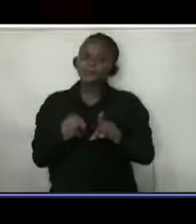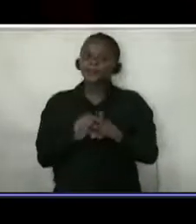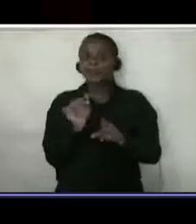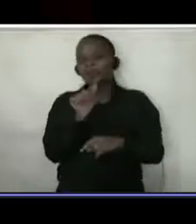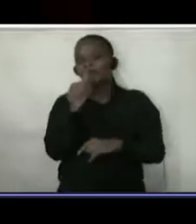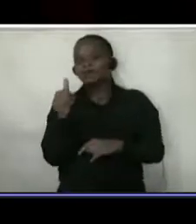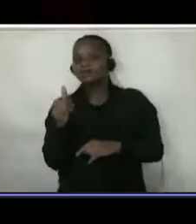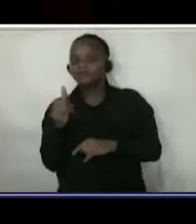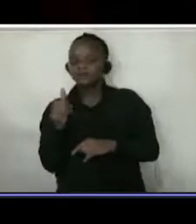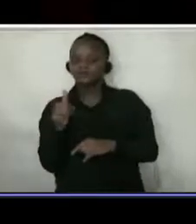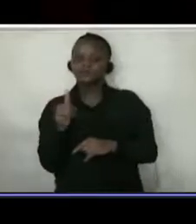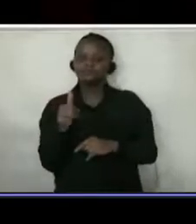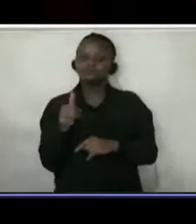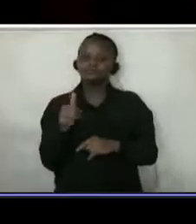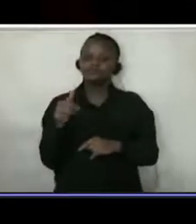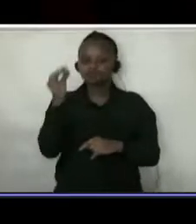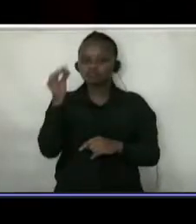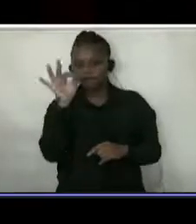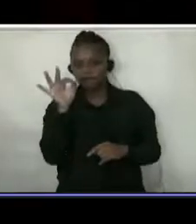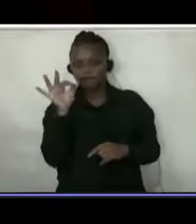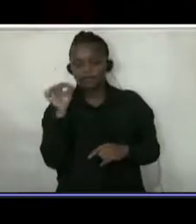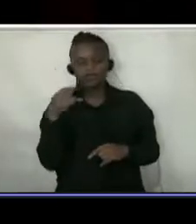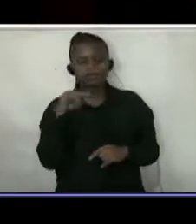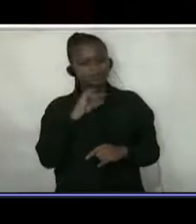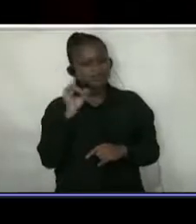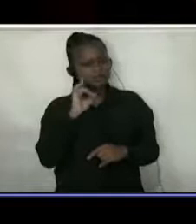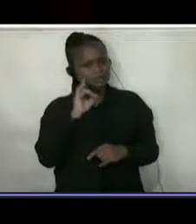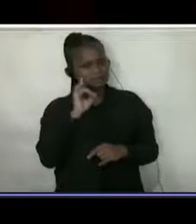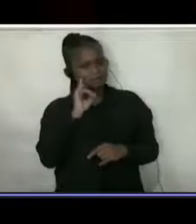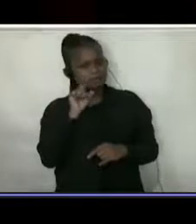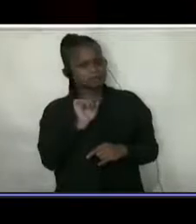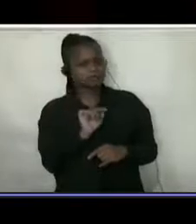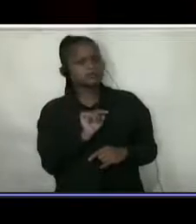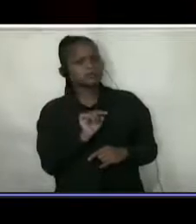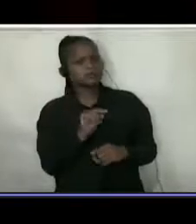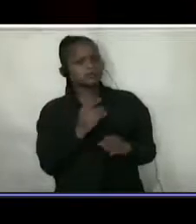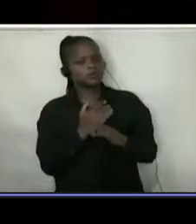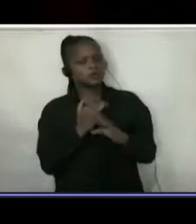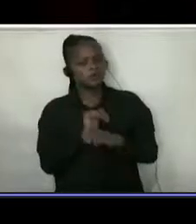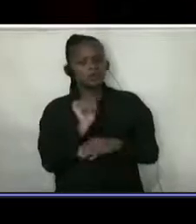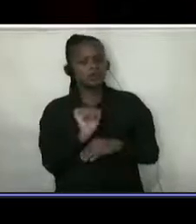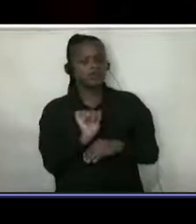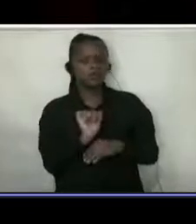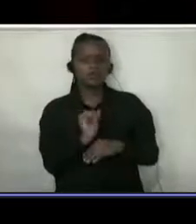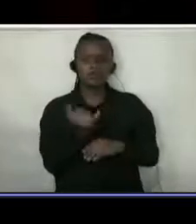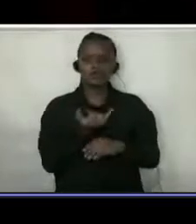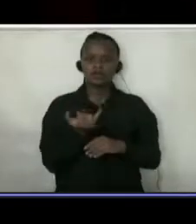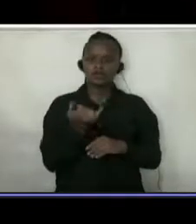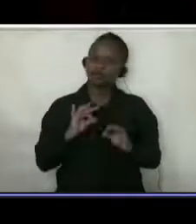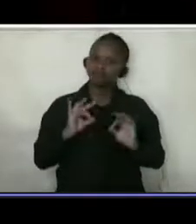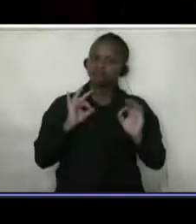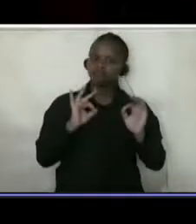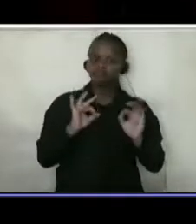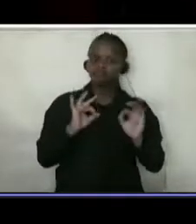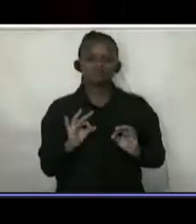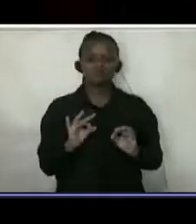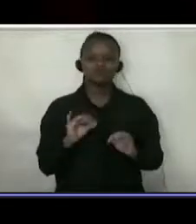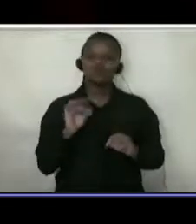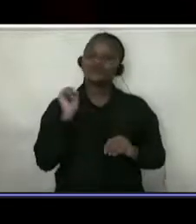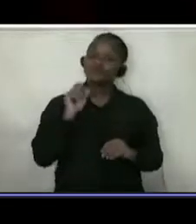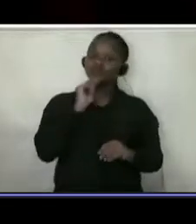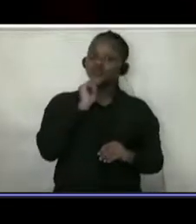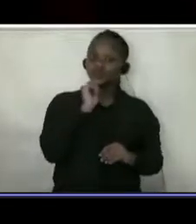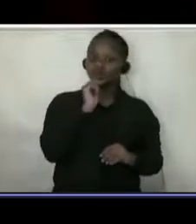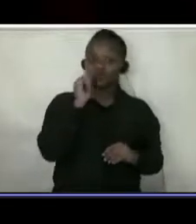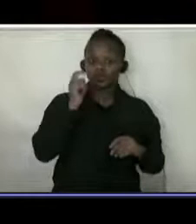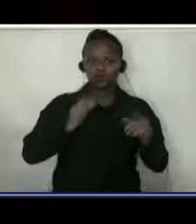country are often so inept that the residents and sometimes political parties have no option but to turn to the courts so